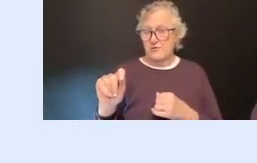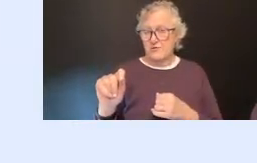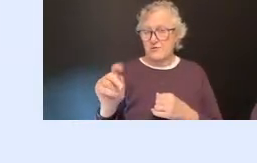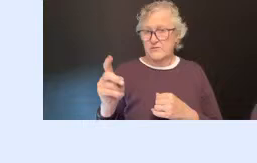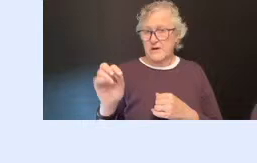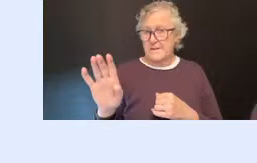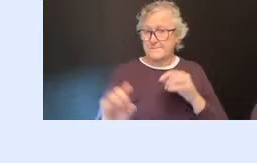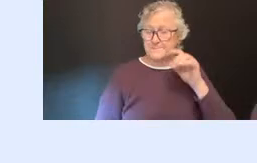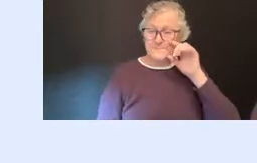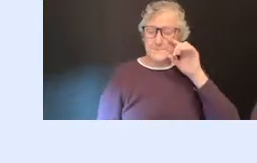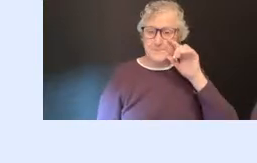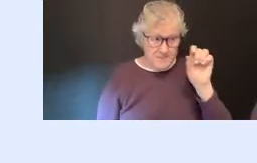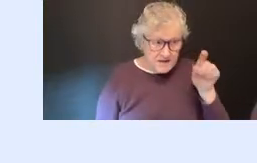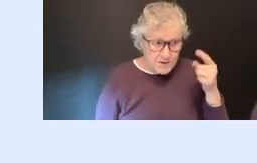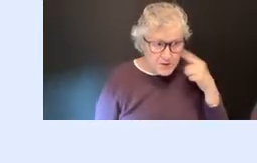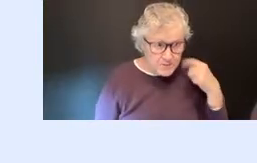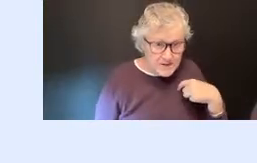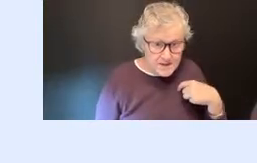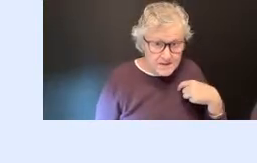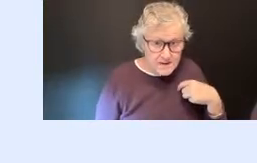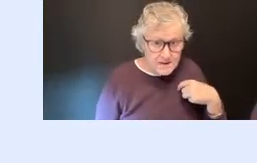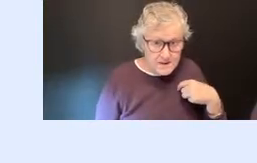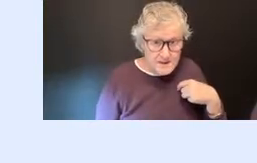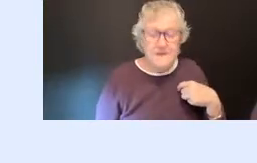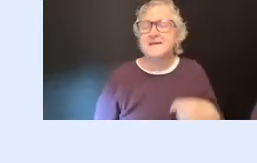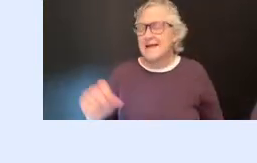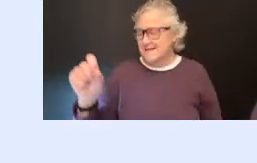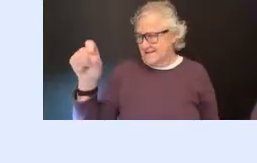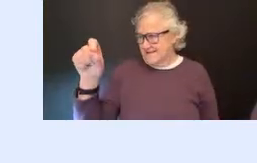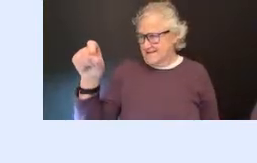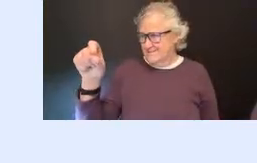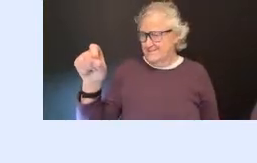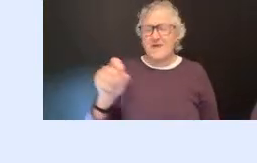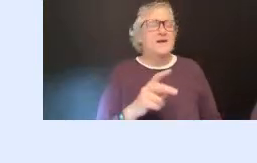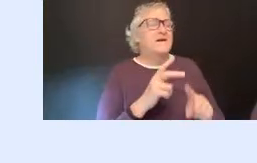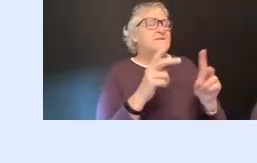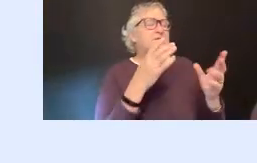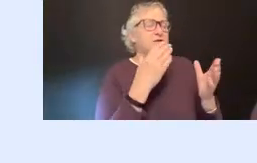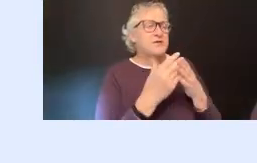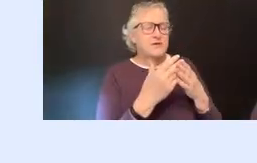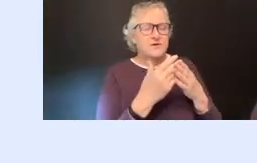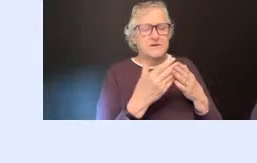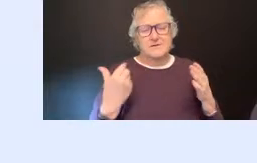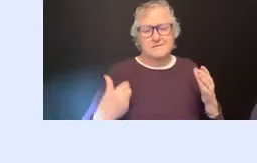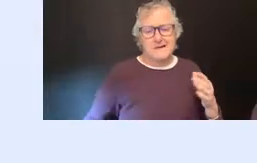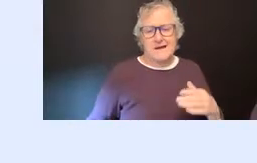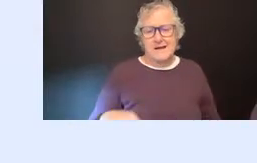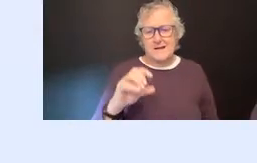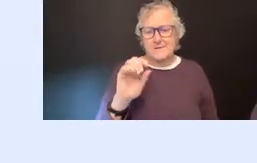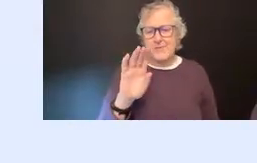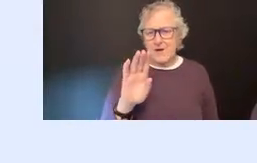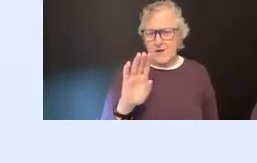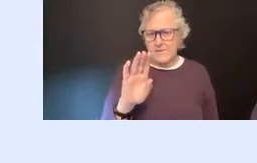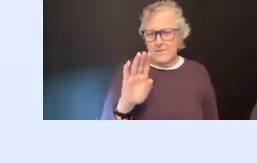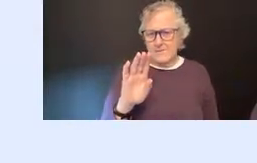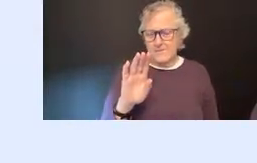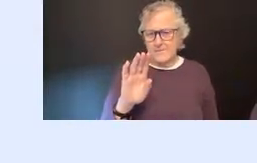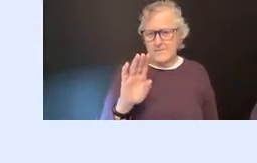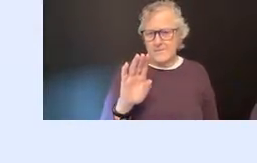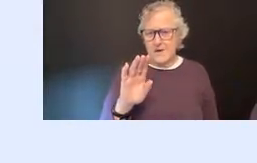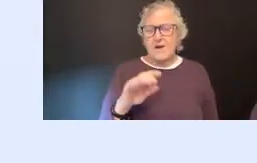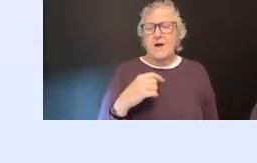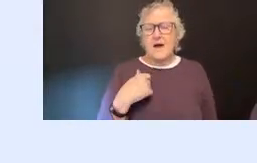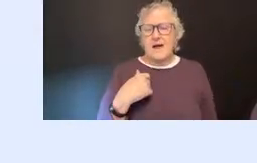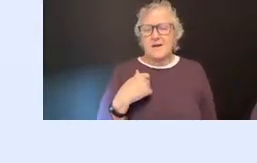You hear me? We can hear you. Very good. I'm Bob Ortblad, a Washington resident, and 40 years a